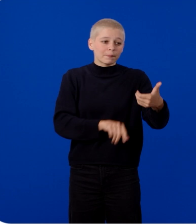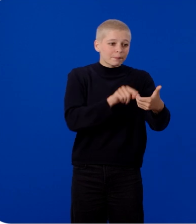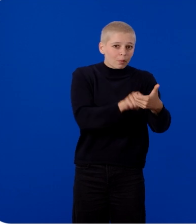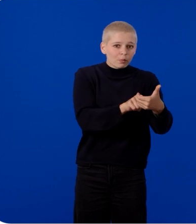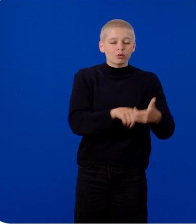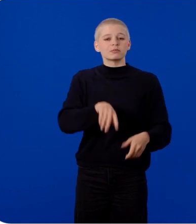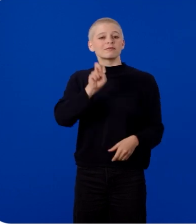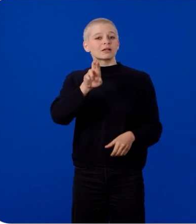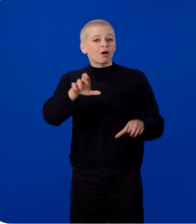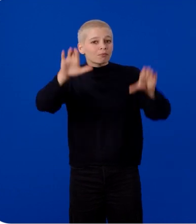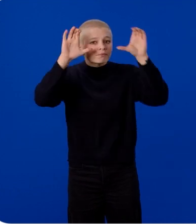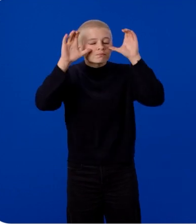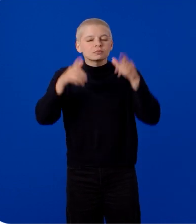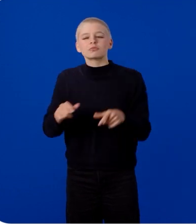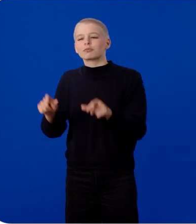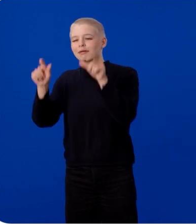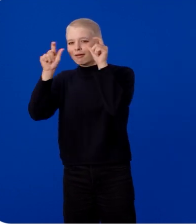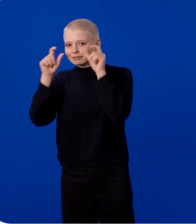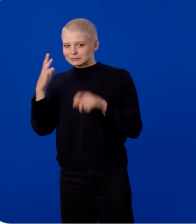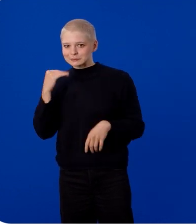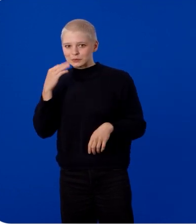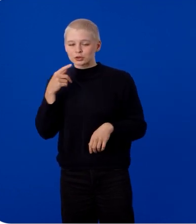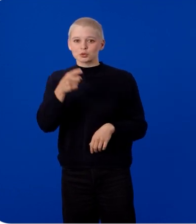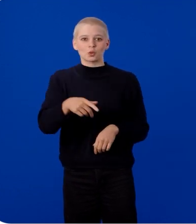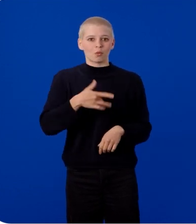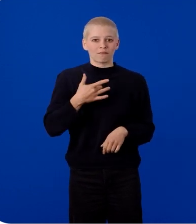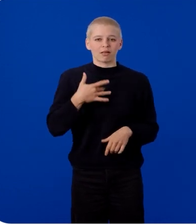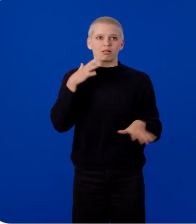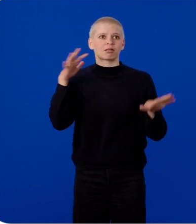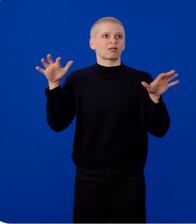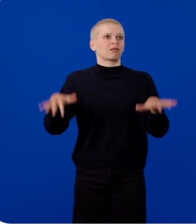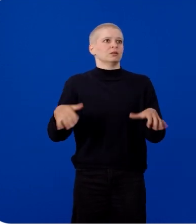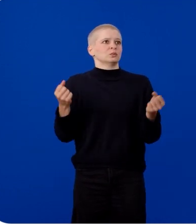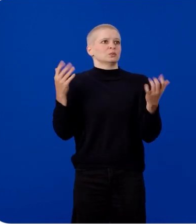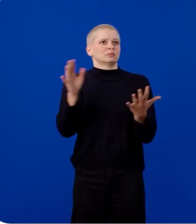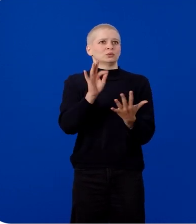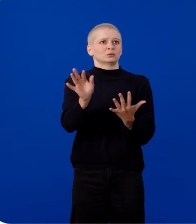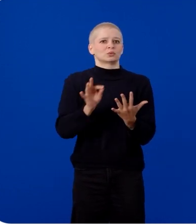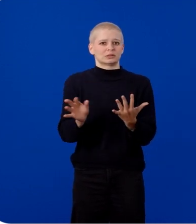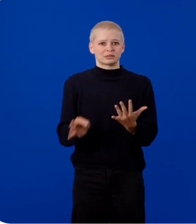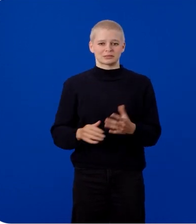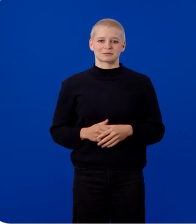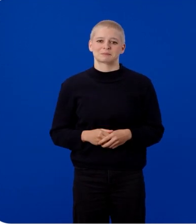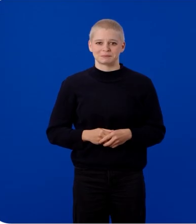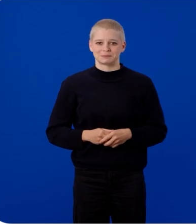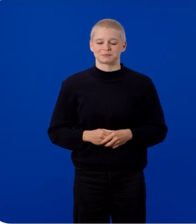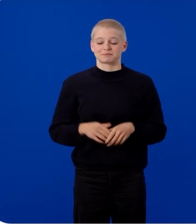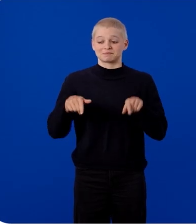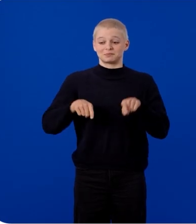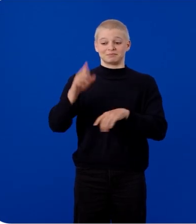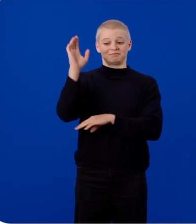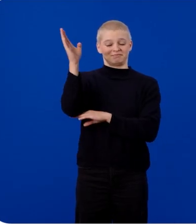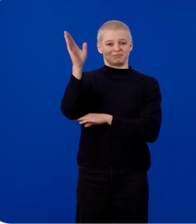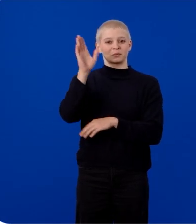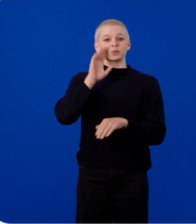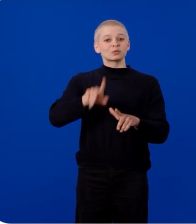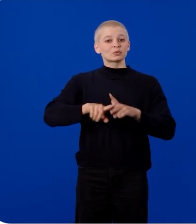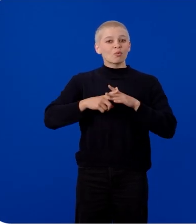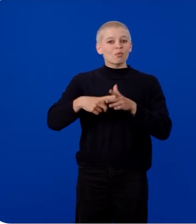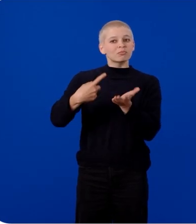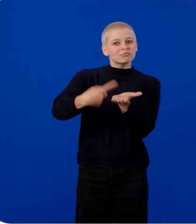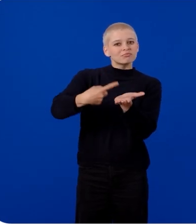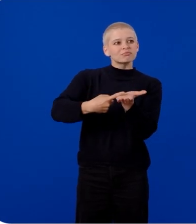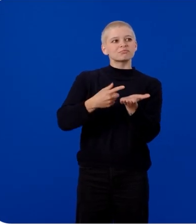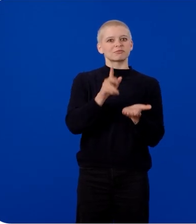glasses experiences so that you can avoid the paradox of choice. In this presentation, we will start out talking about the